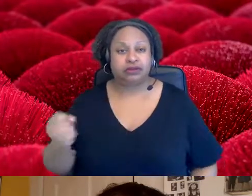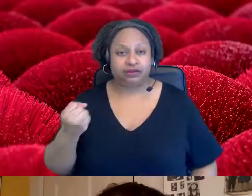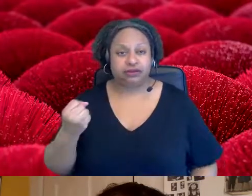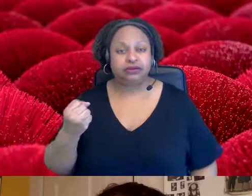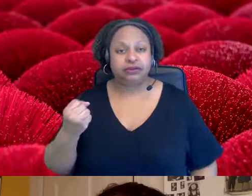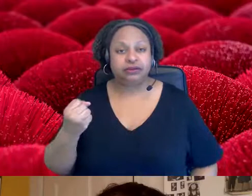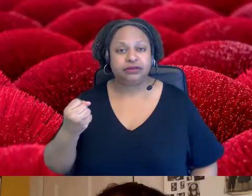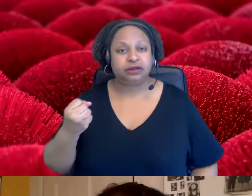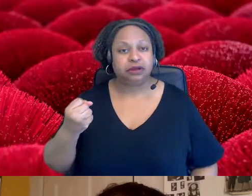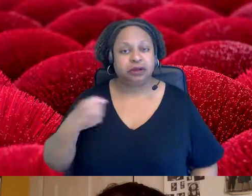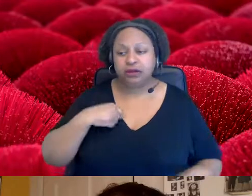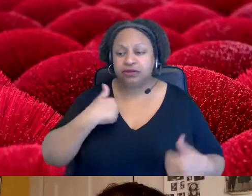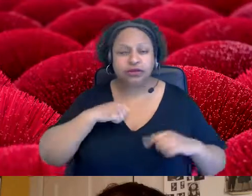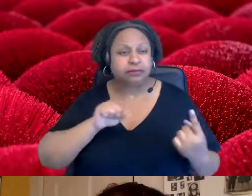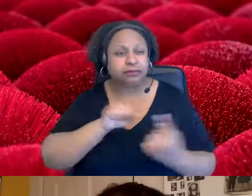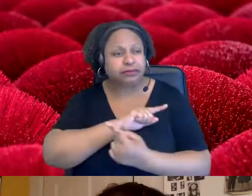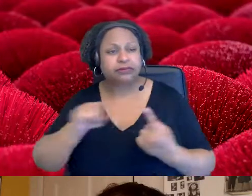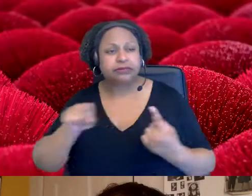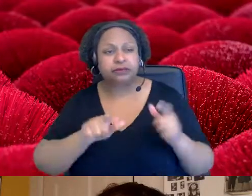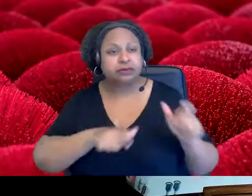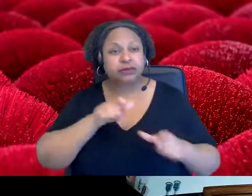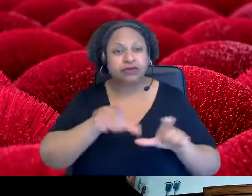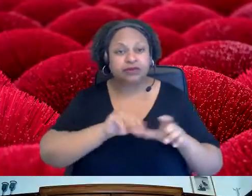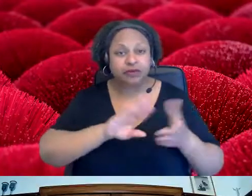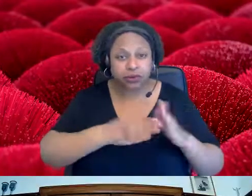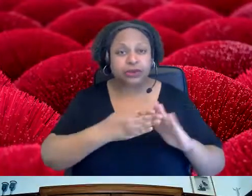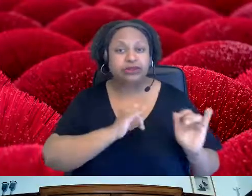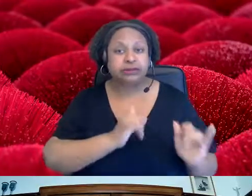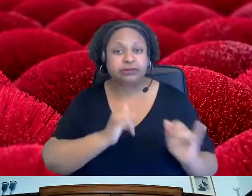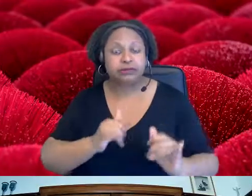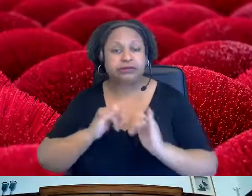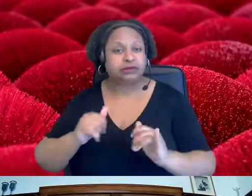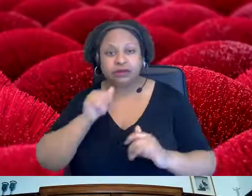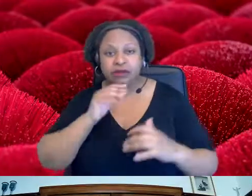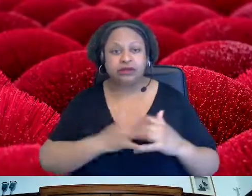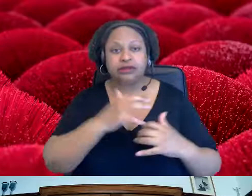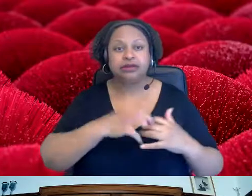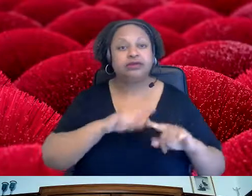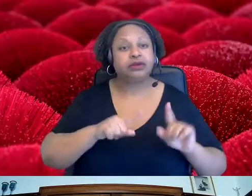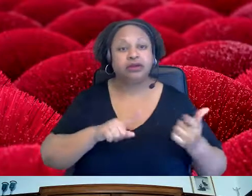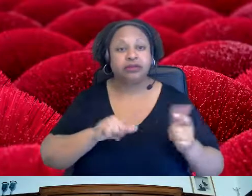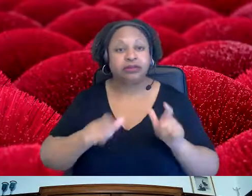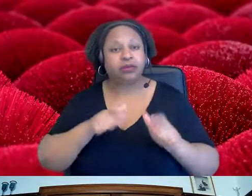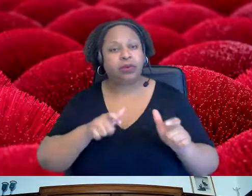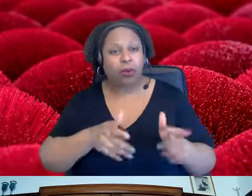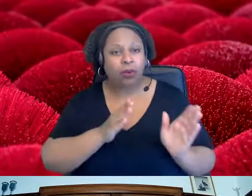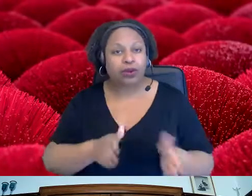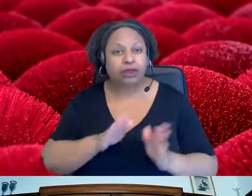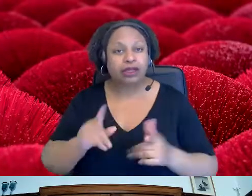people, community people, non-Native community people who were organizers, who were curators,